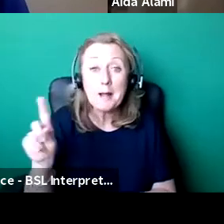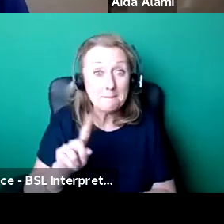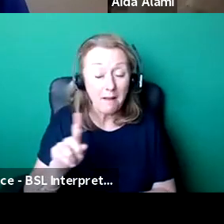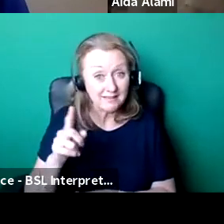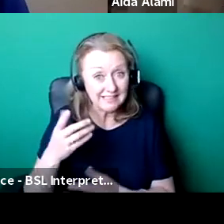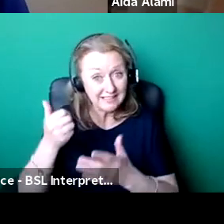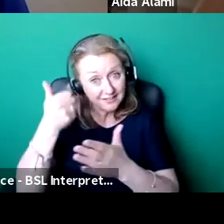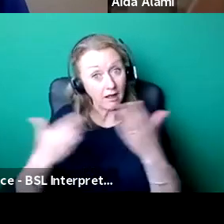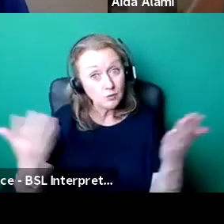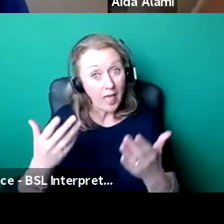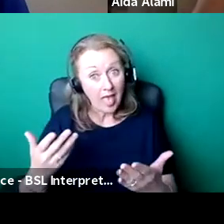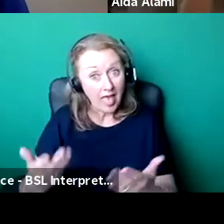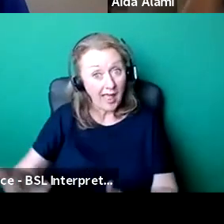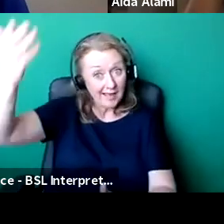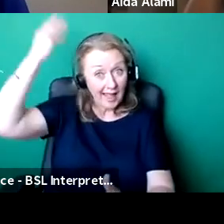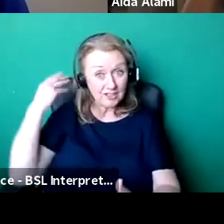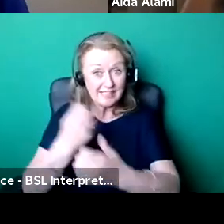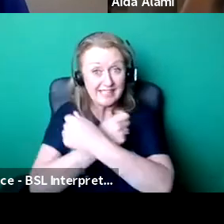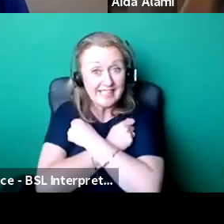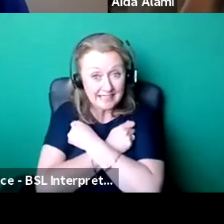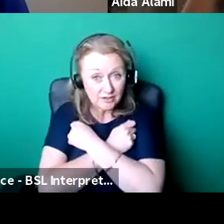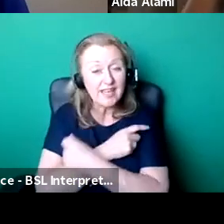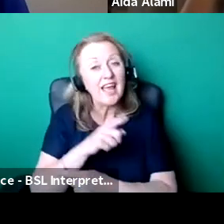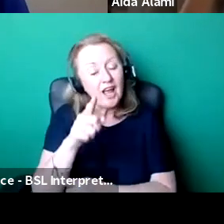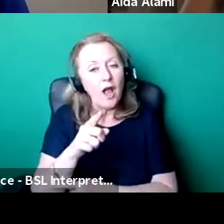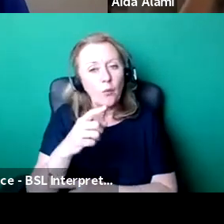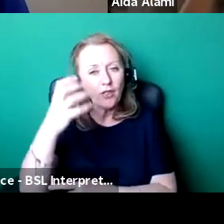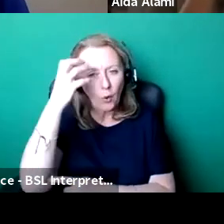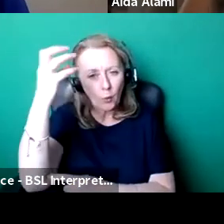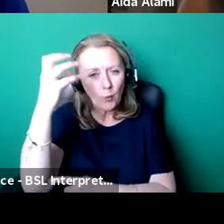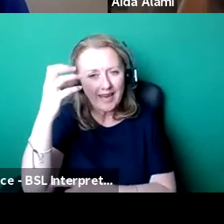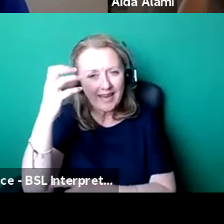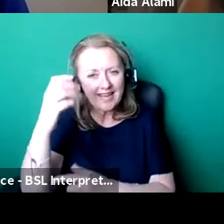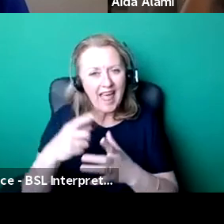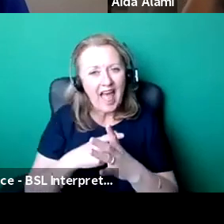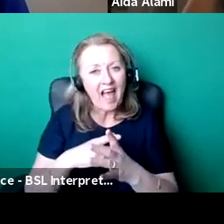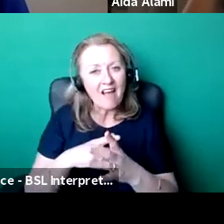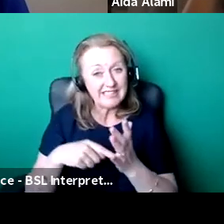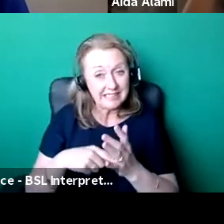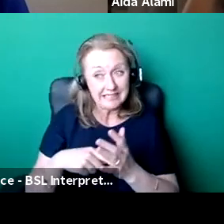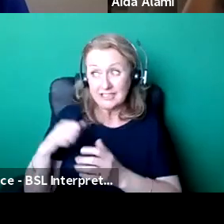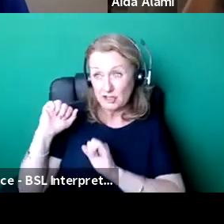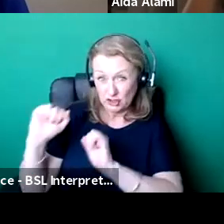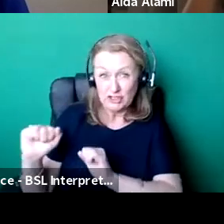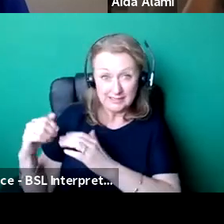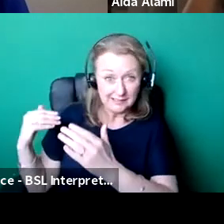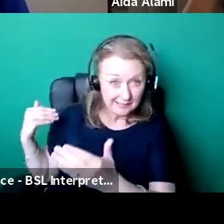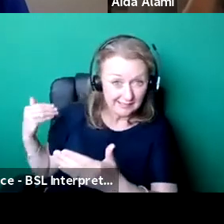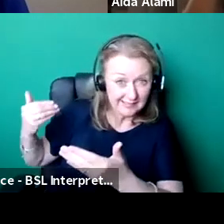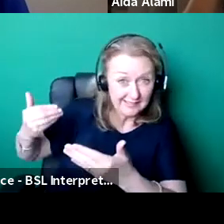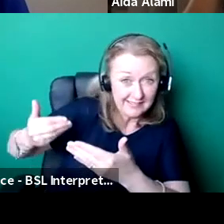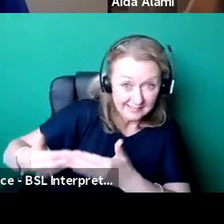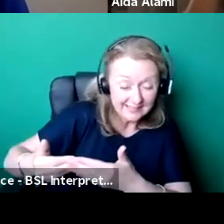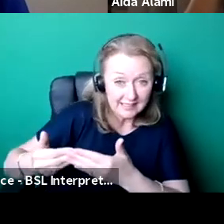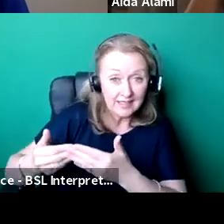ancient Egypt, in Iman's homeland, with Queen Nefertiti. And it will take us up to the present day. So I'm really excited to do that. It's quite